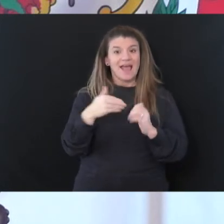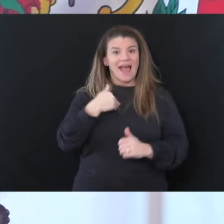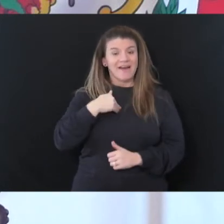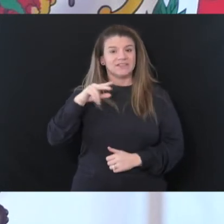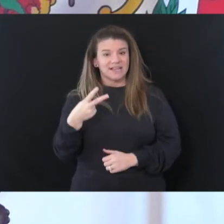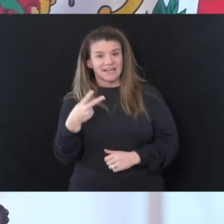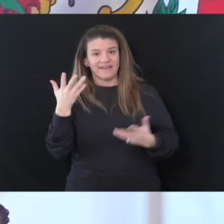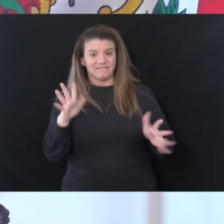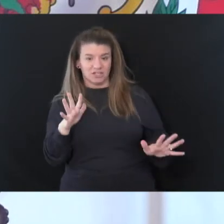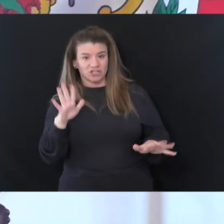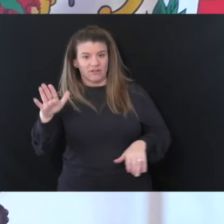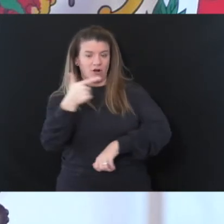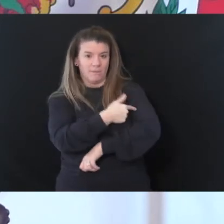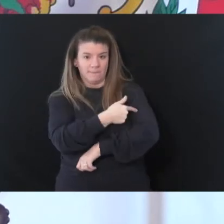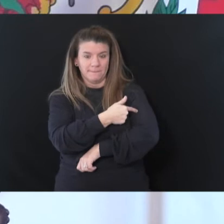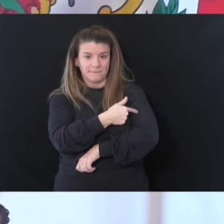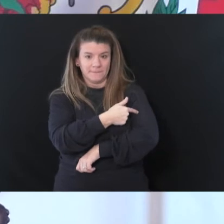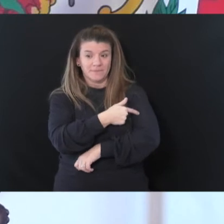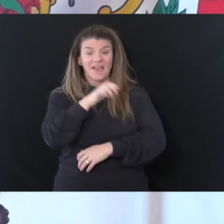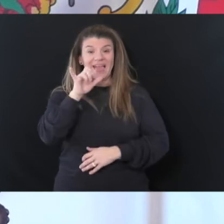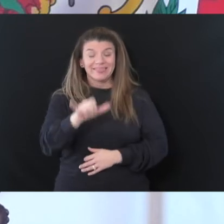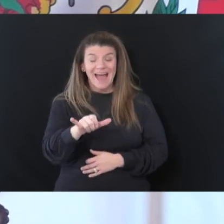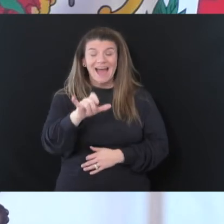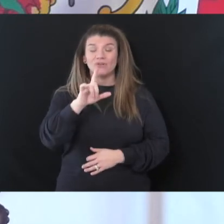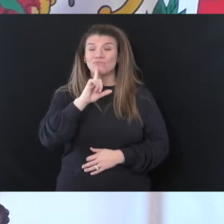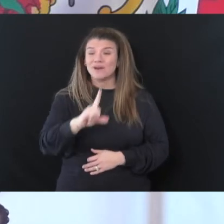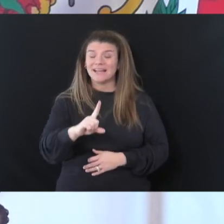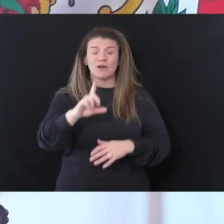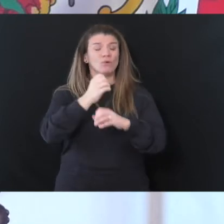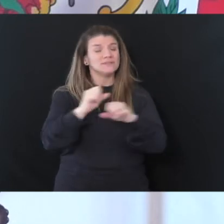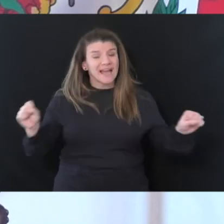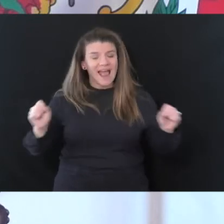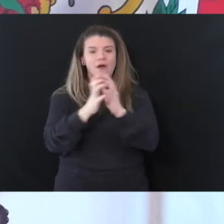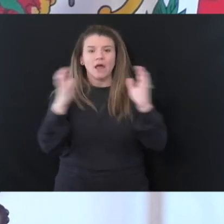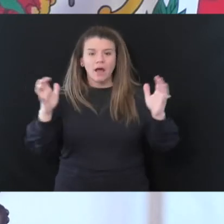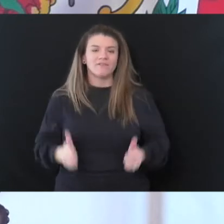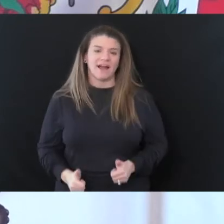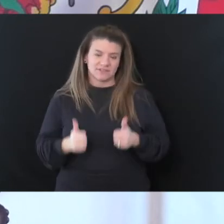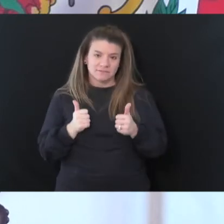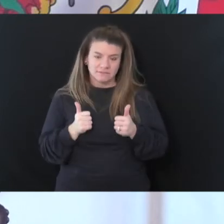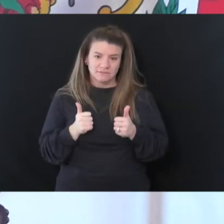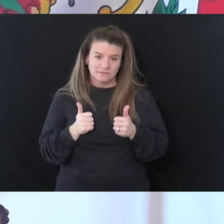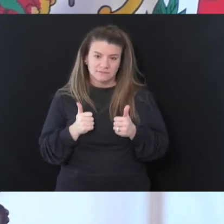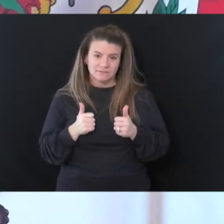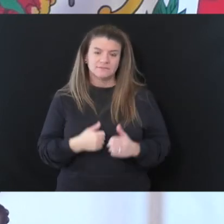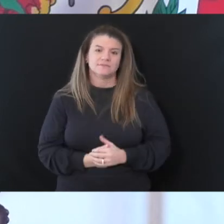second vaccine in their arms. And that is absolutely going to save a bunch of lives.